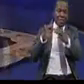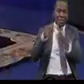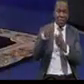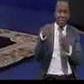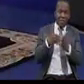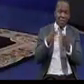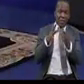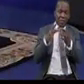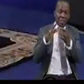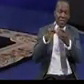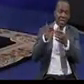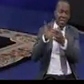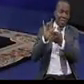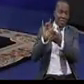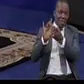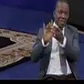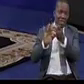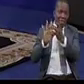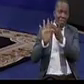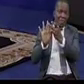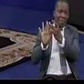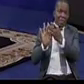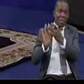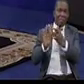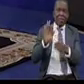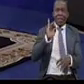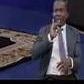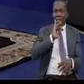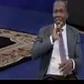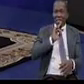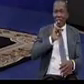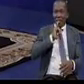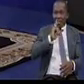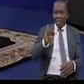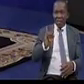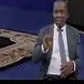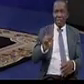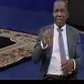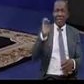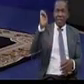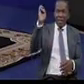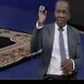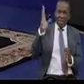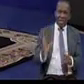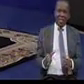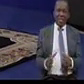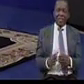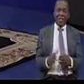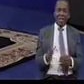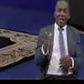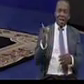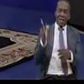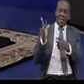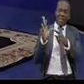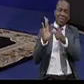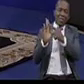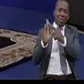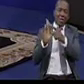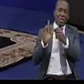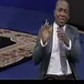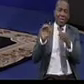beyond everyone, that is the evangelist. And this one, where you put your wedding